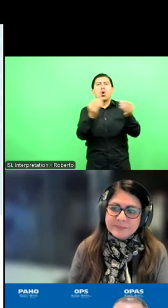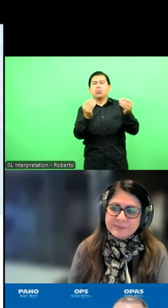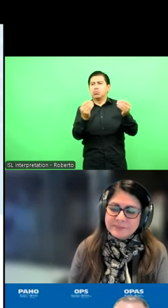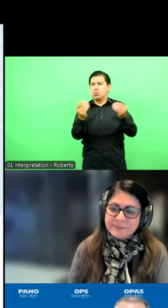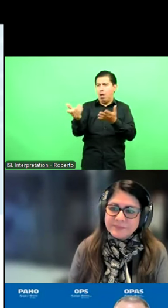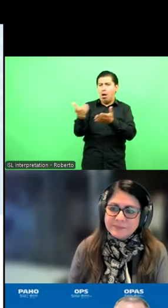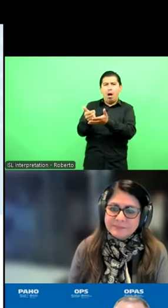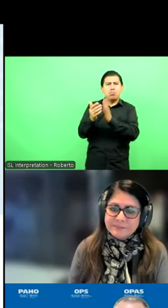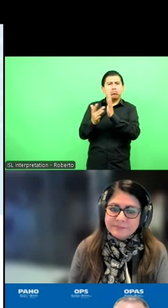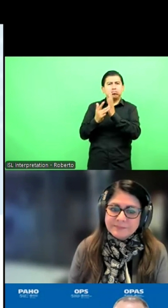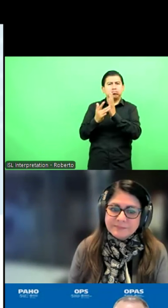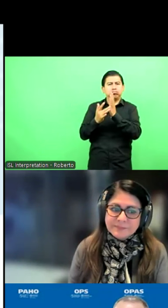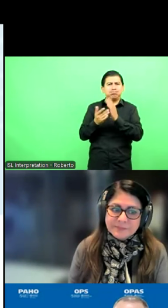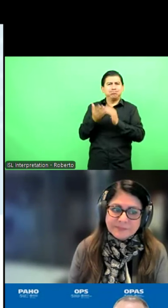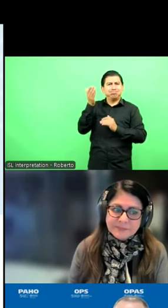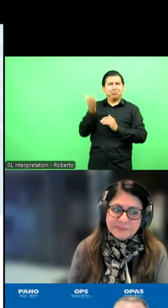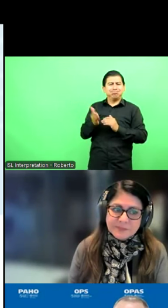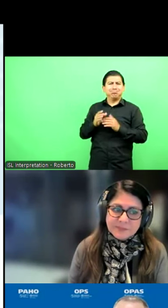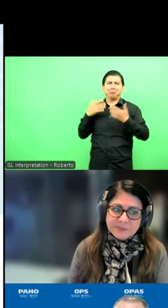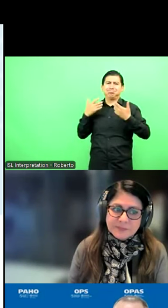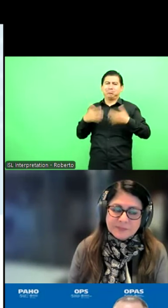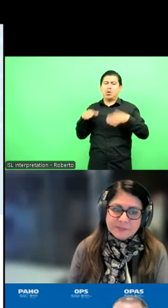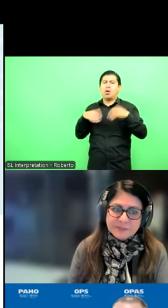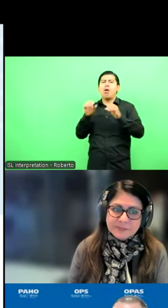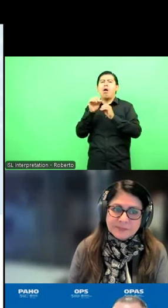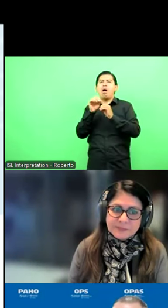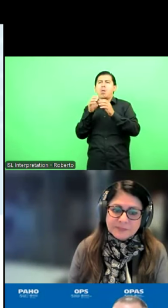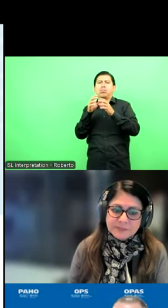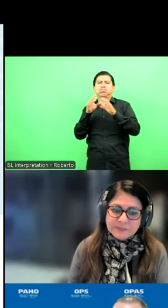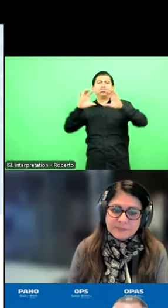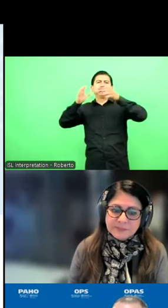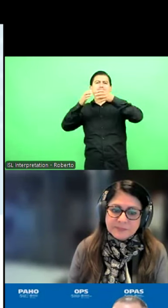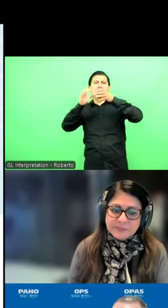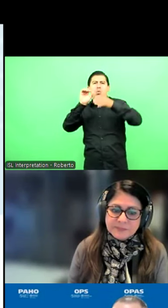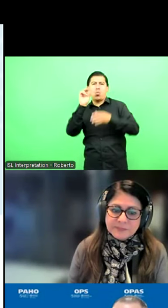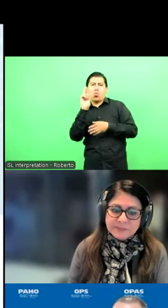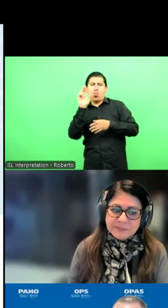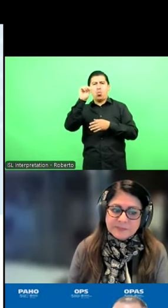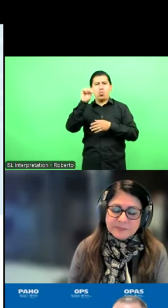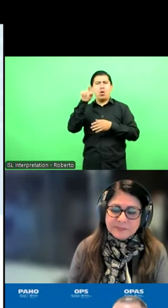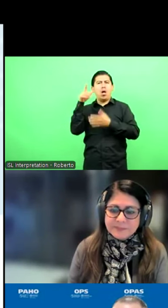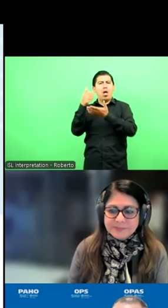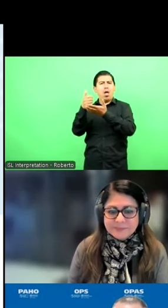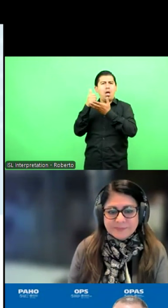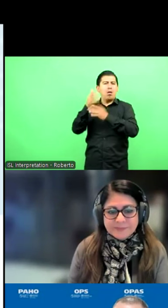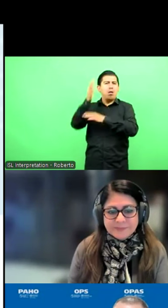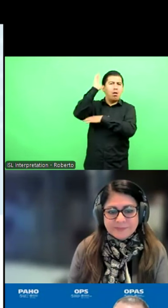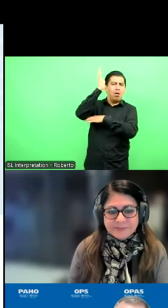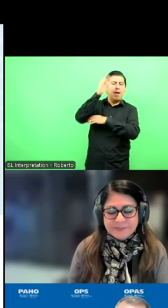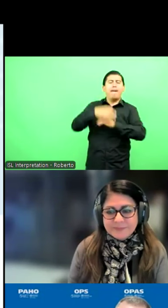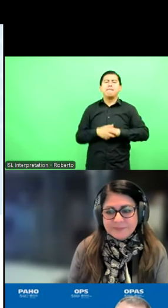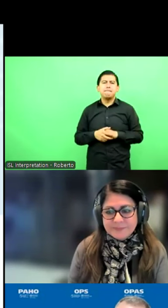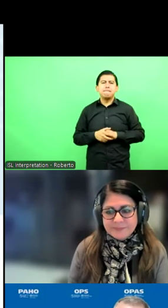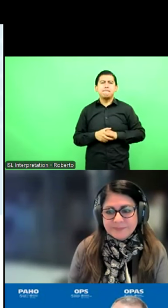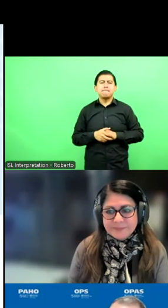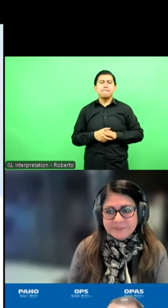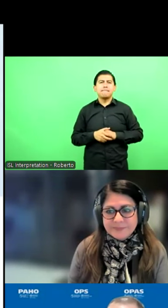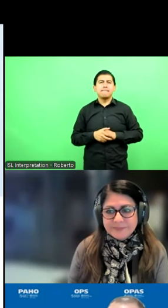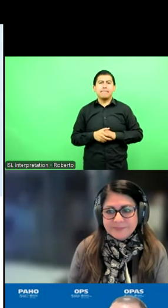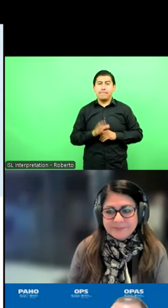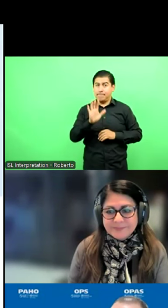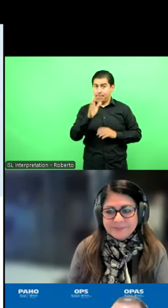Cooperation. We would like to remind you that in principle, you are required to participate